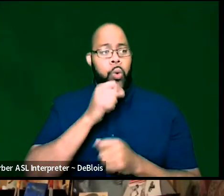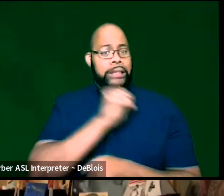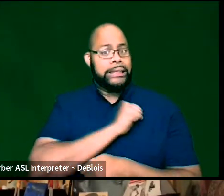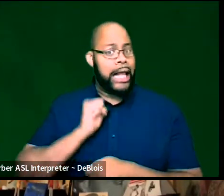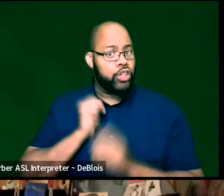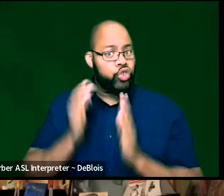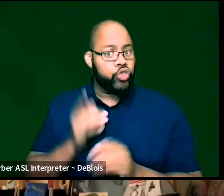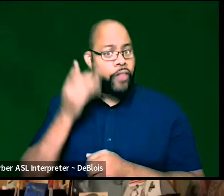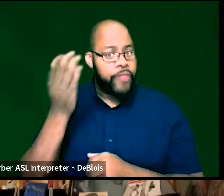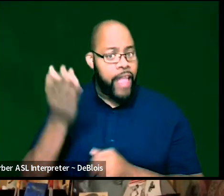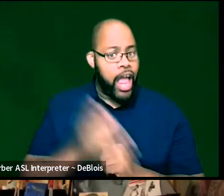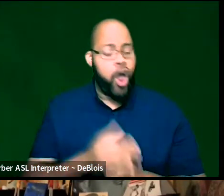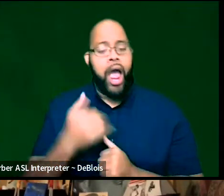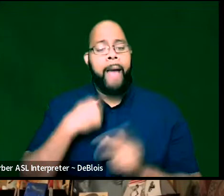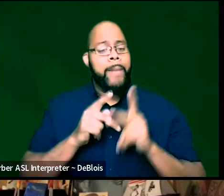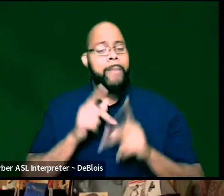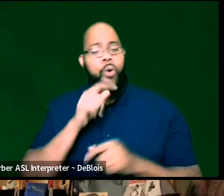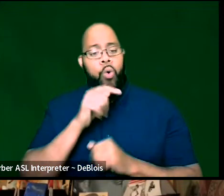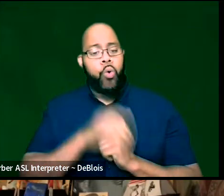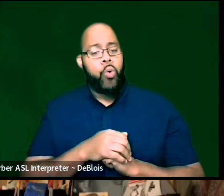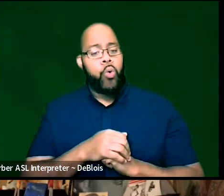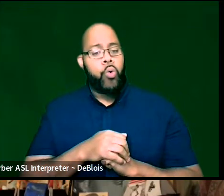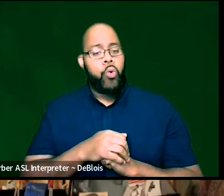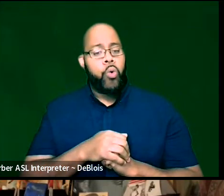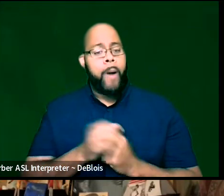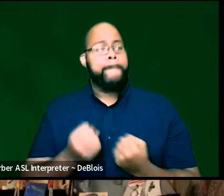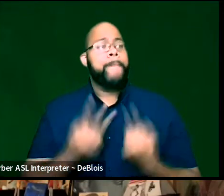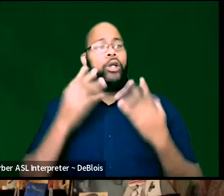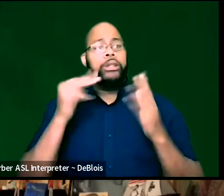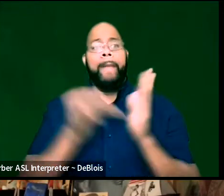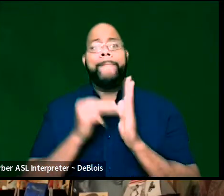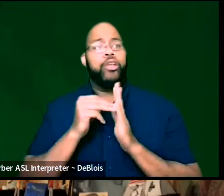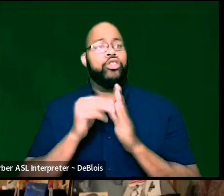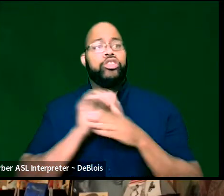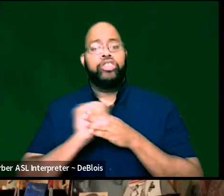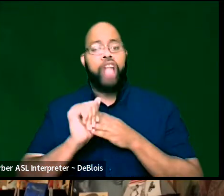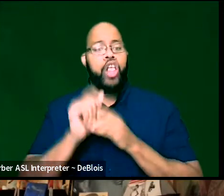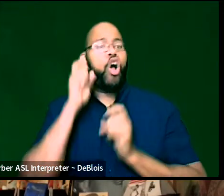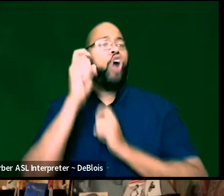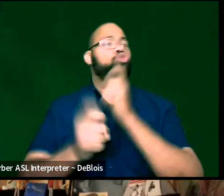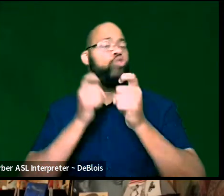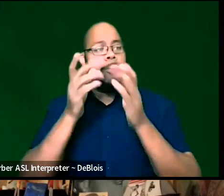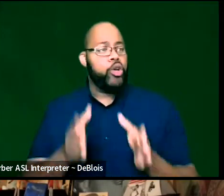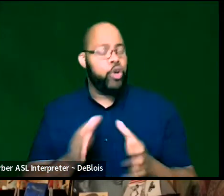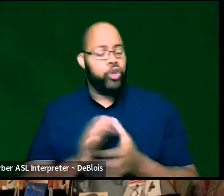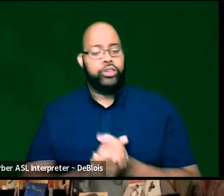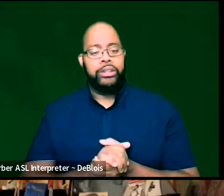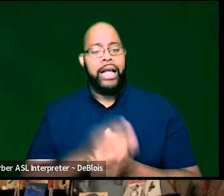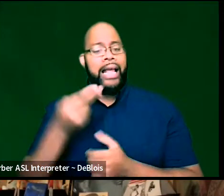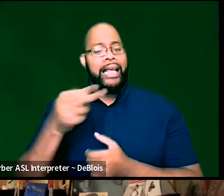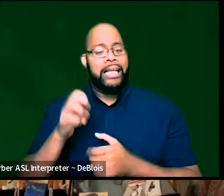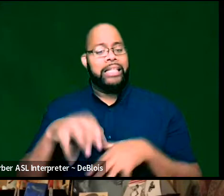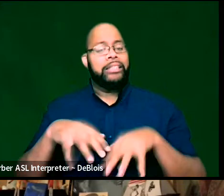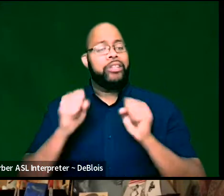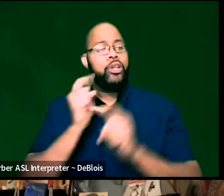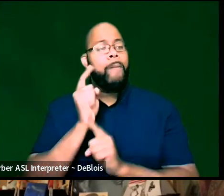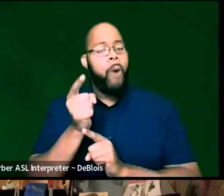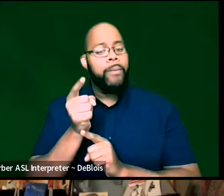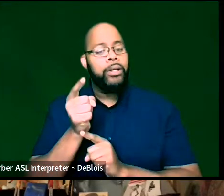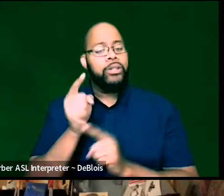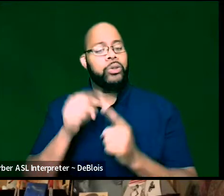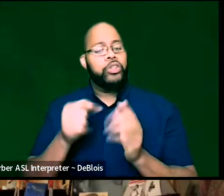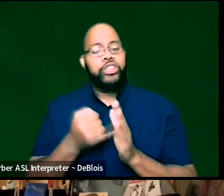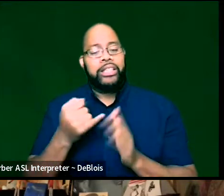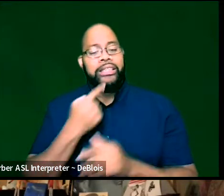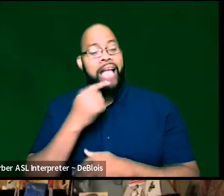senators there. You had people who were multi-million-dollar contributors. And he took the moment to